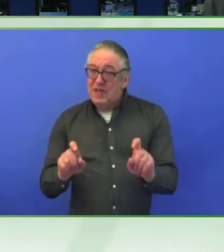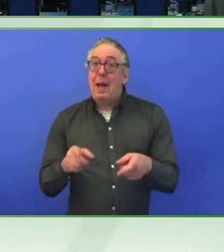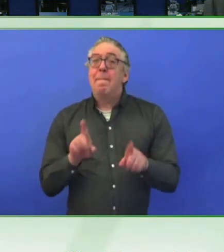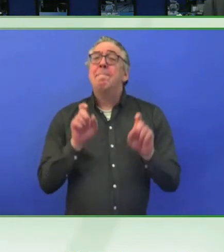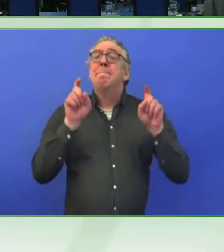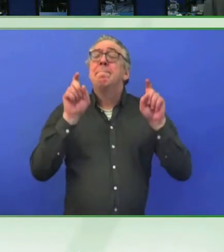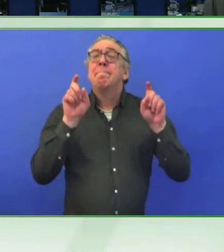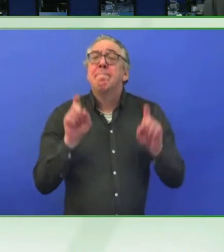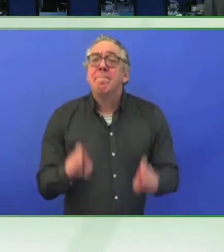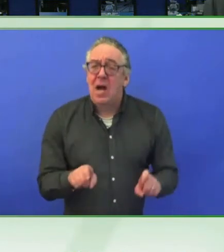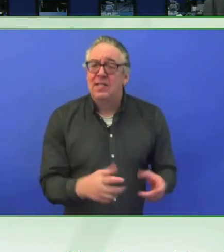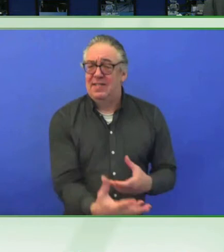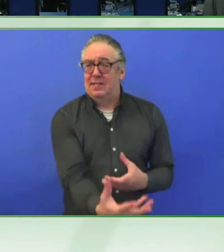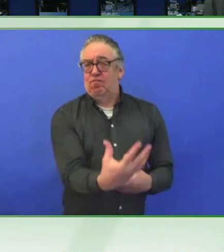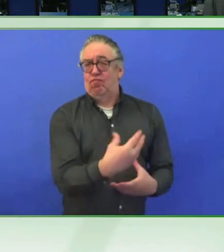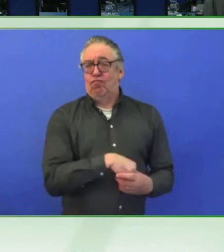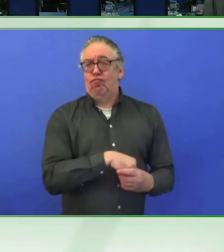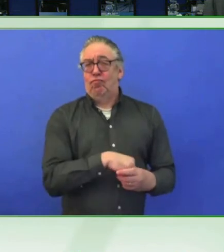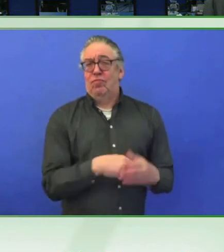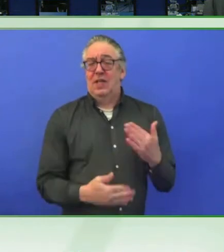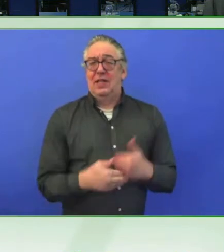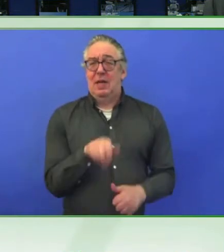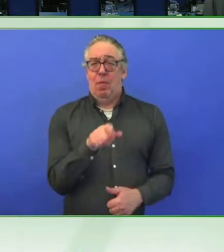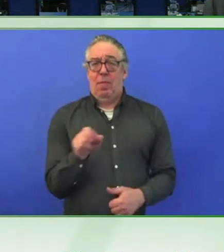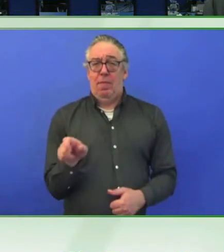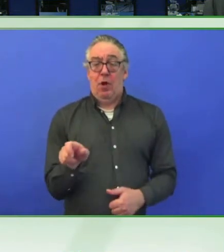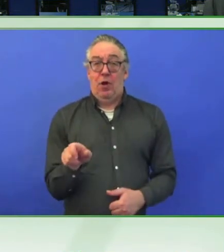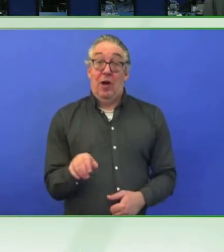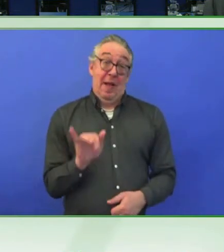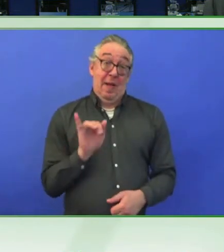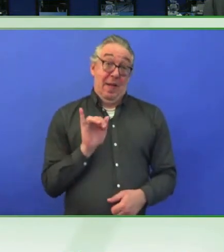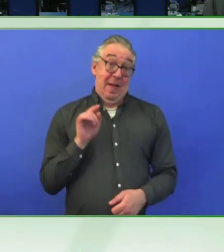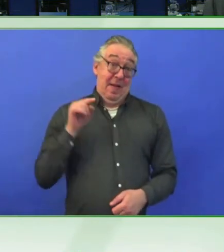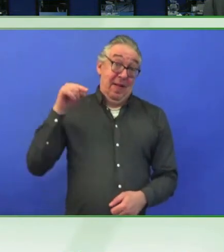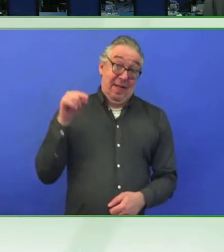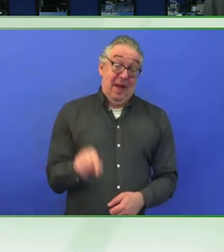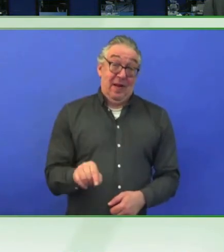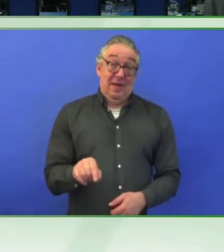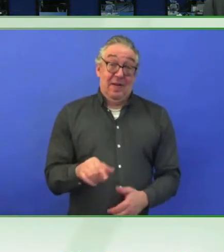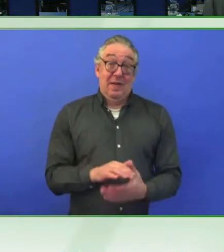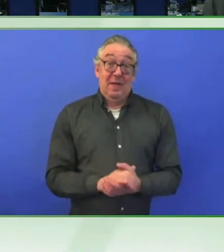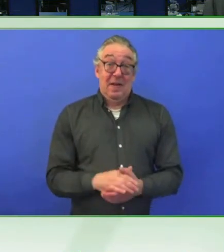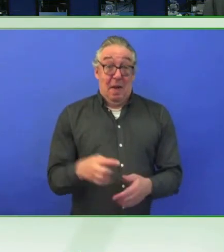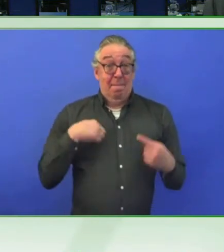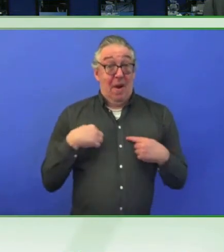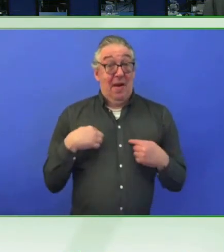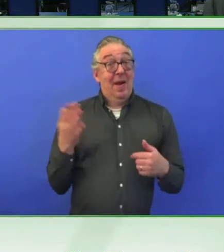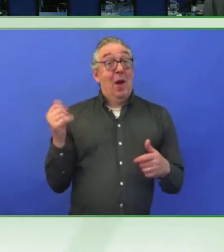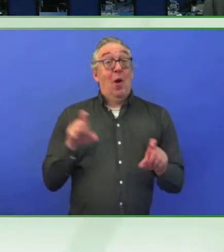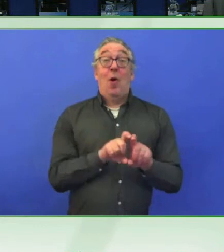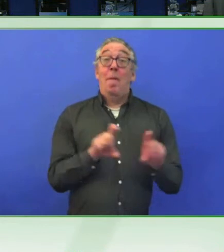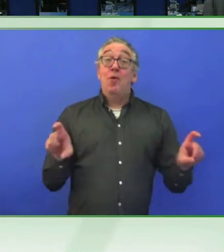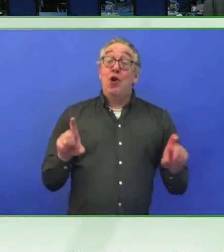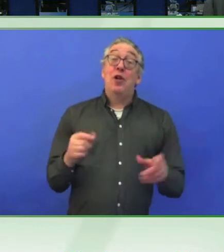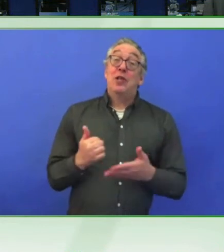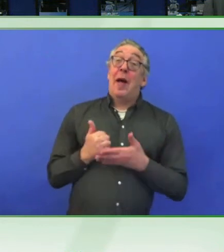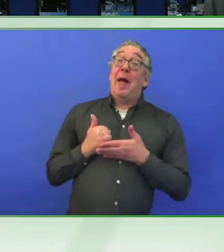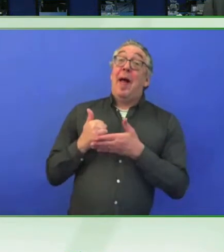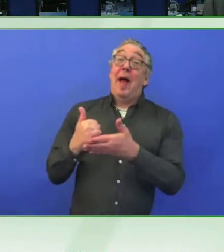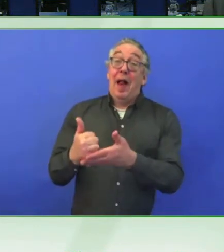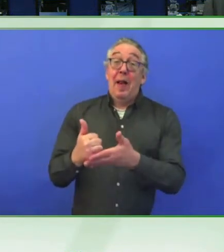collaborators work on, which is really helping the senior executive leadership team to understand